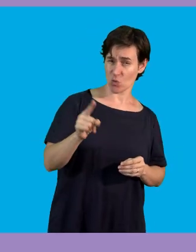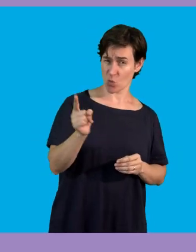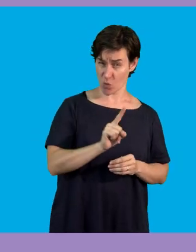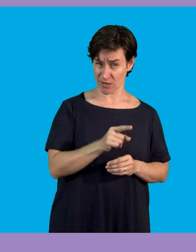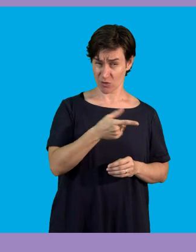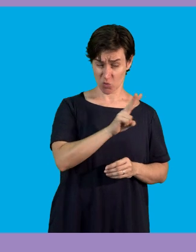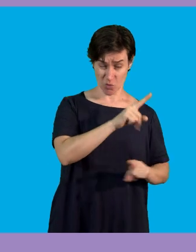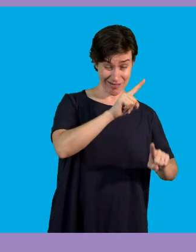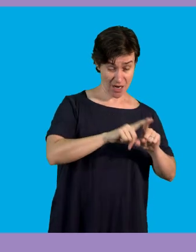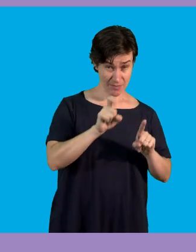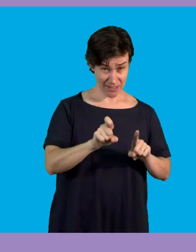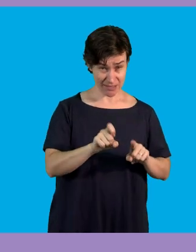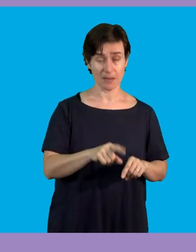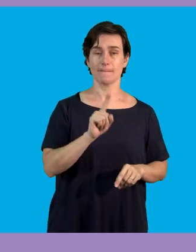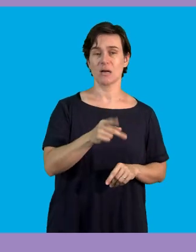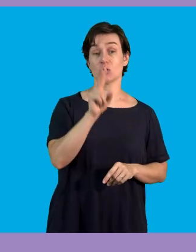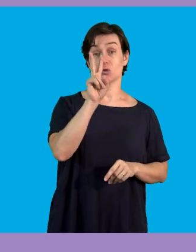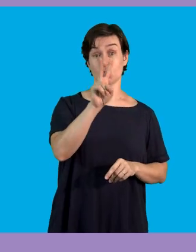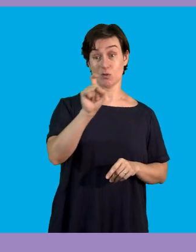of 2 is